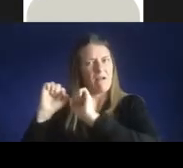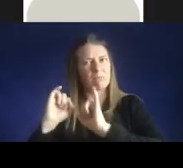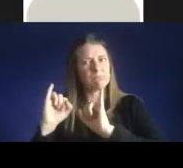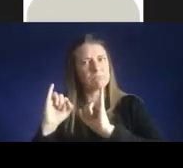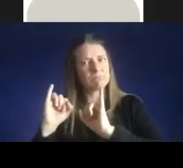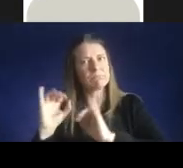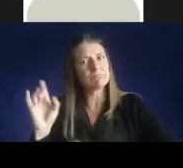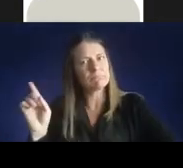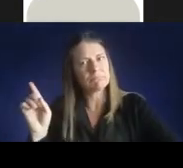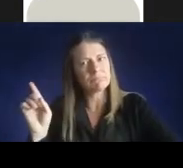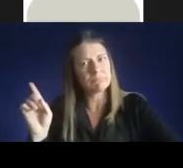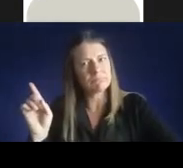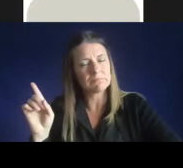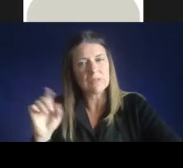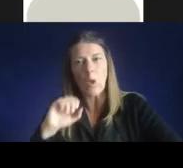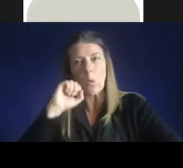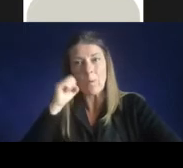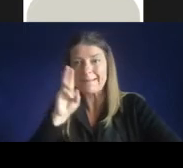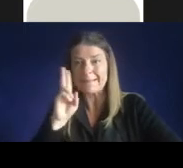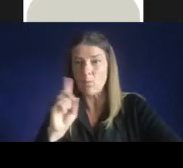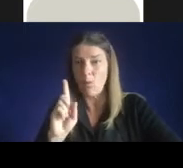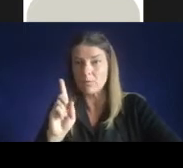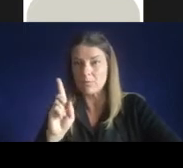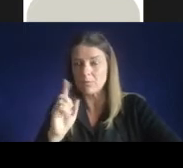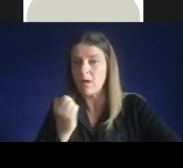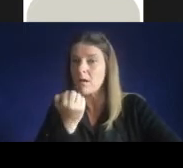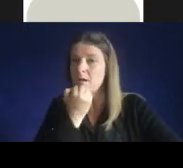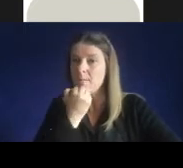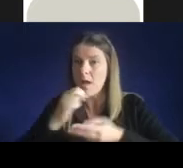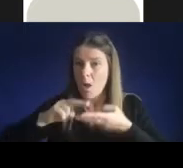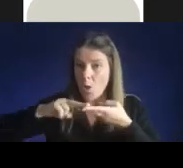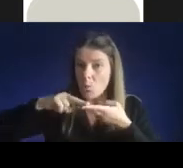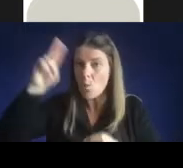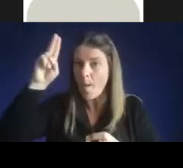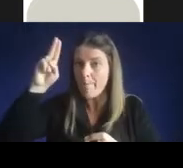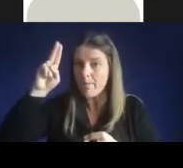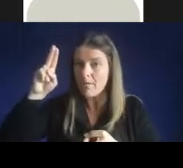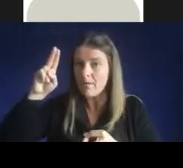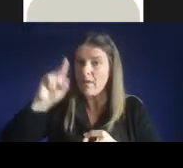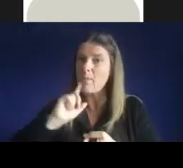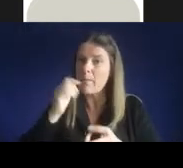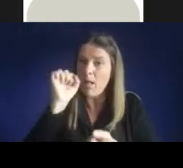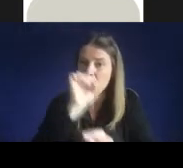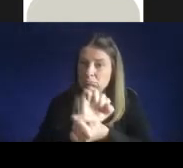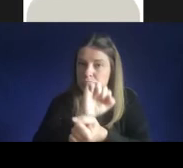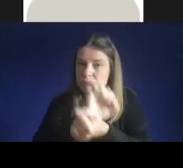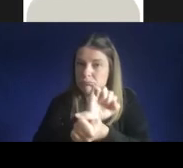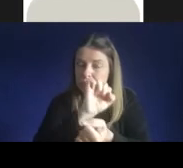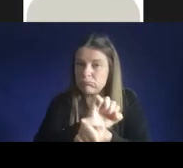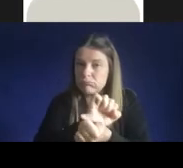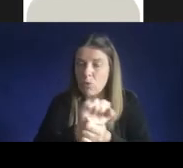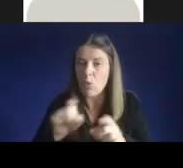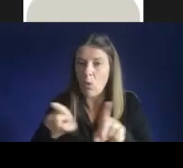we are gonna see a rise in incarceration and wrongful imprisonment.